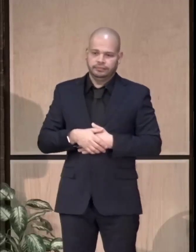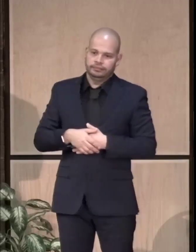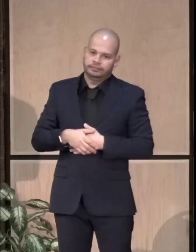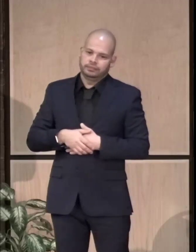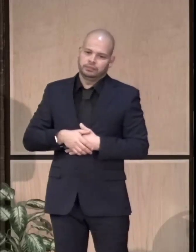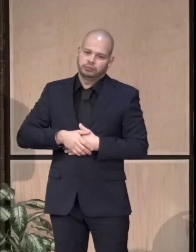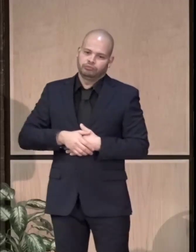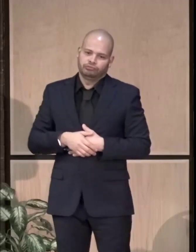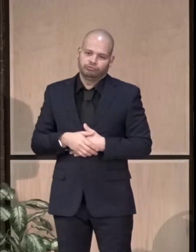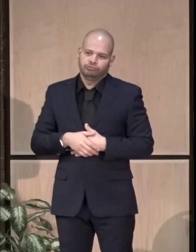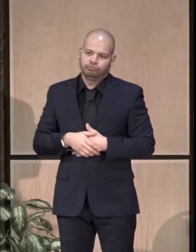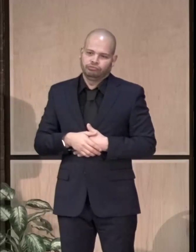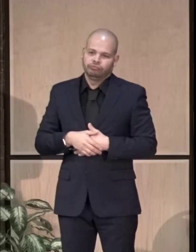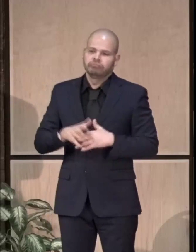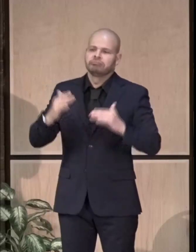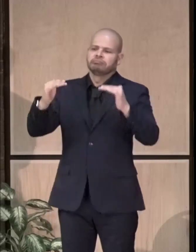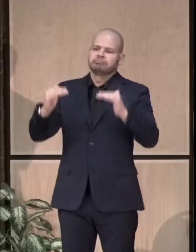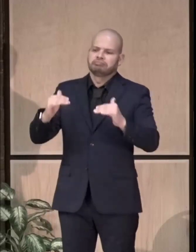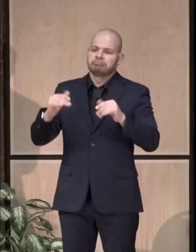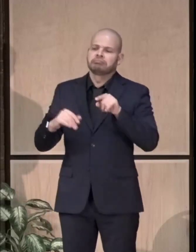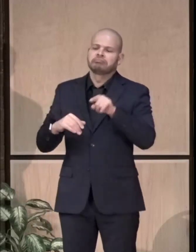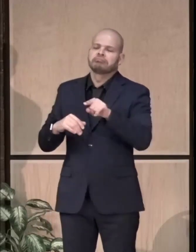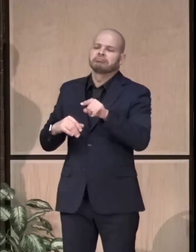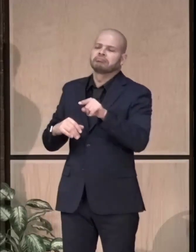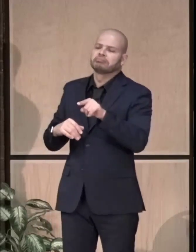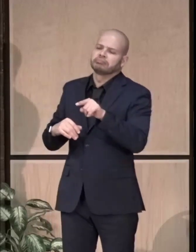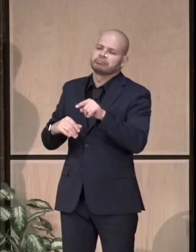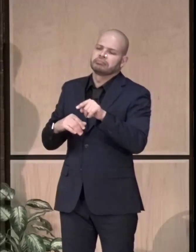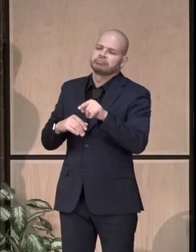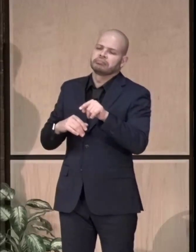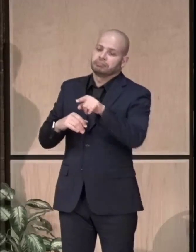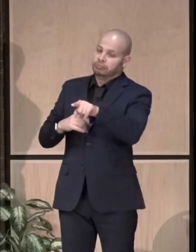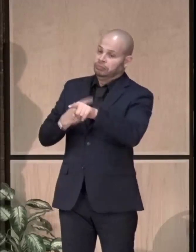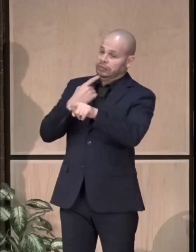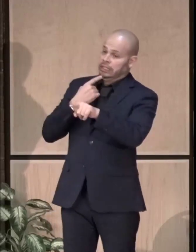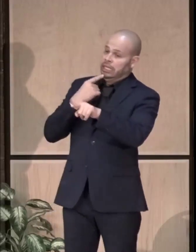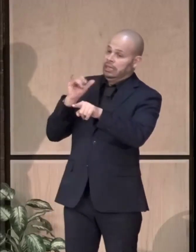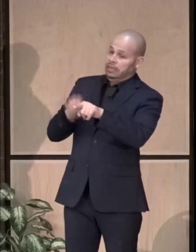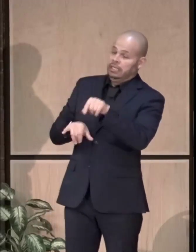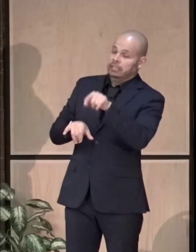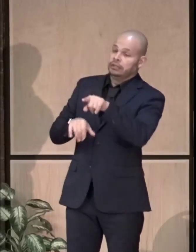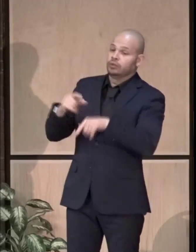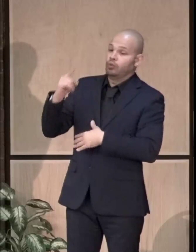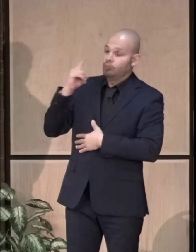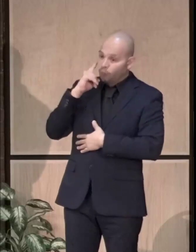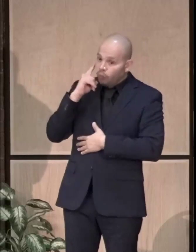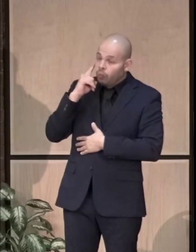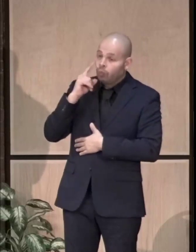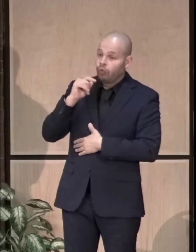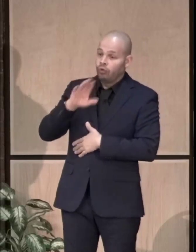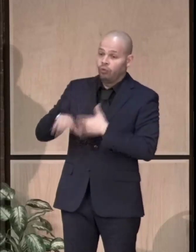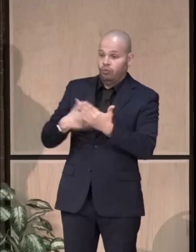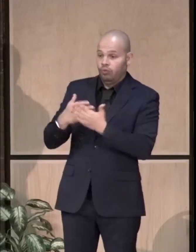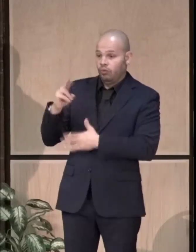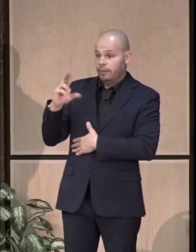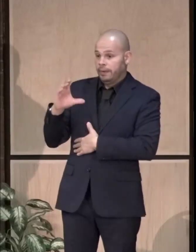Okay, then you say, as far as I was told, the weapons had been moved out into a family member's house, and you didn't know when or who